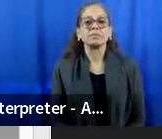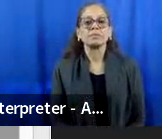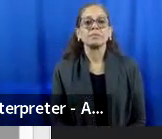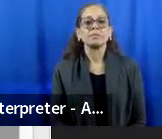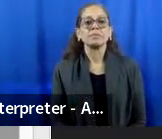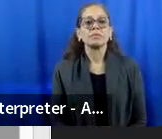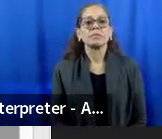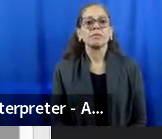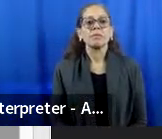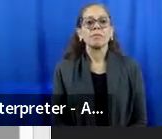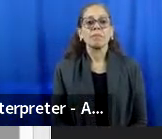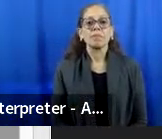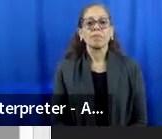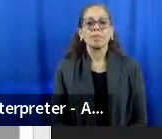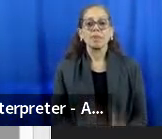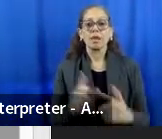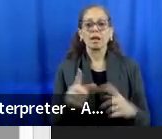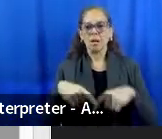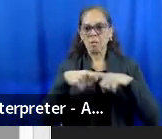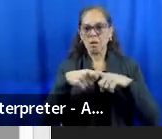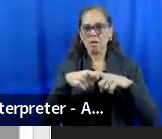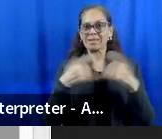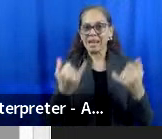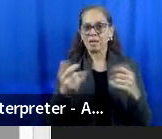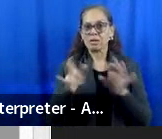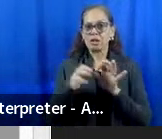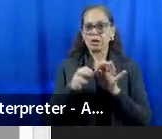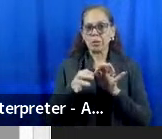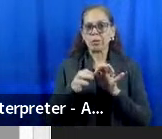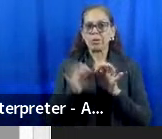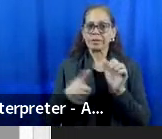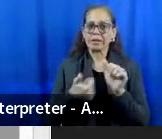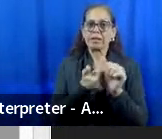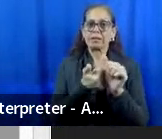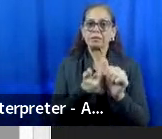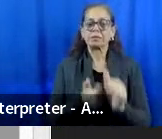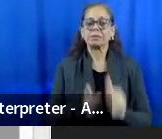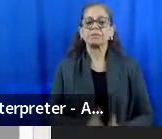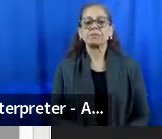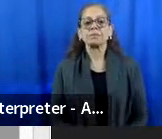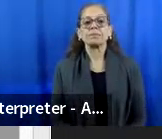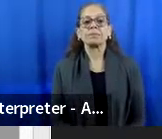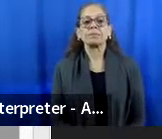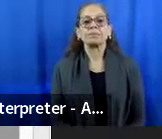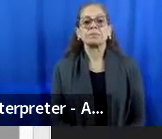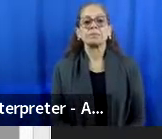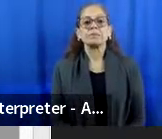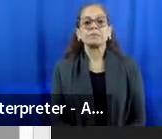And I'll pause here so that the interpreters can translate.